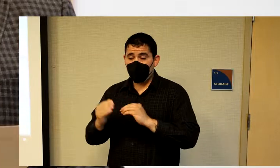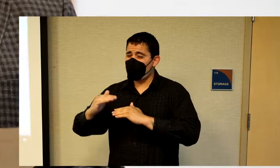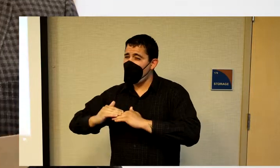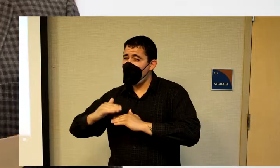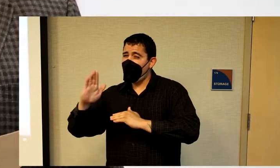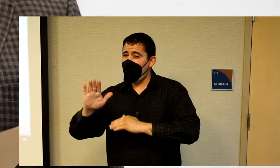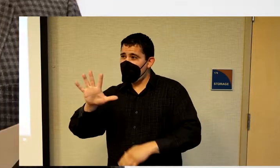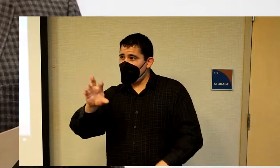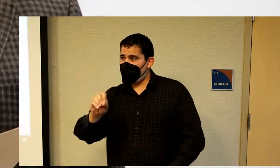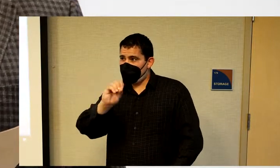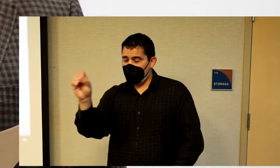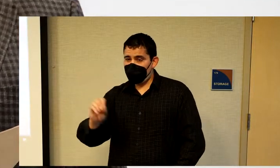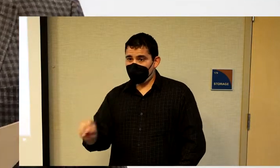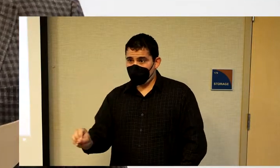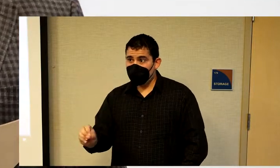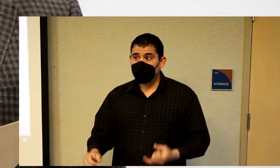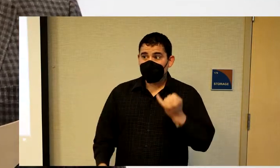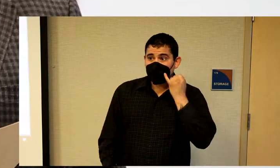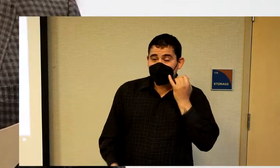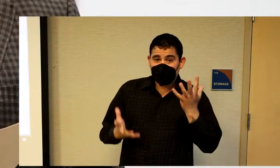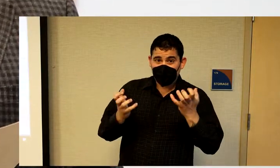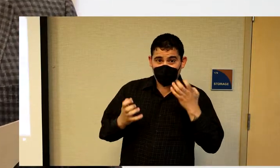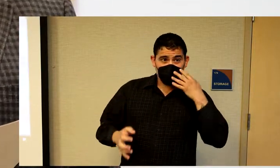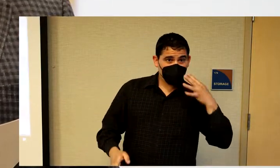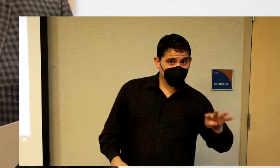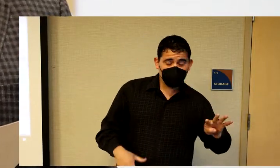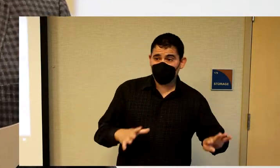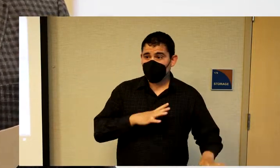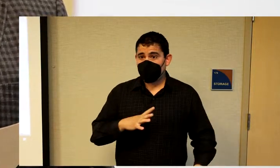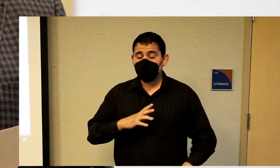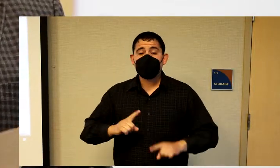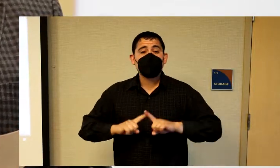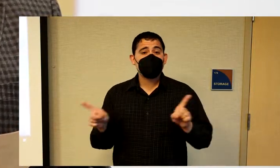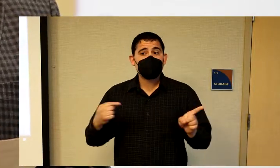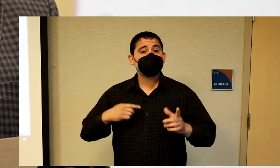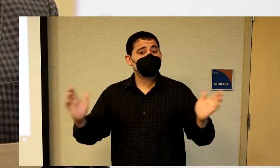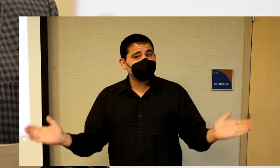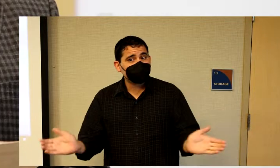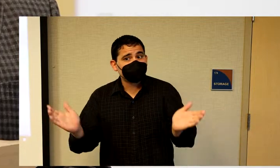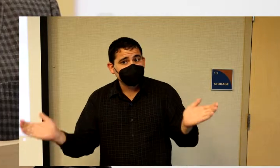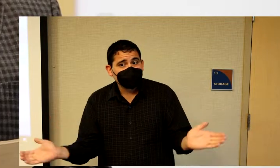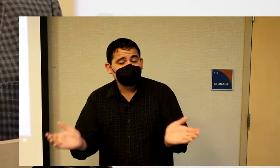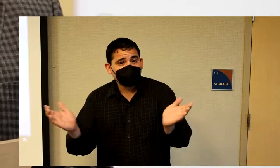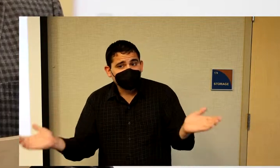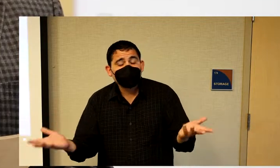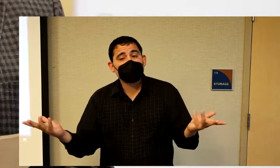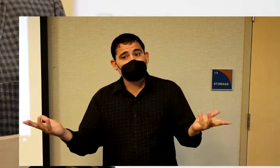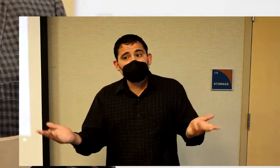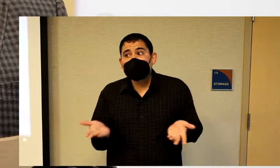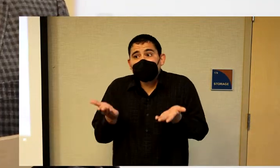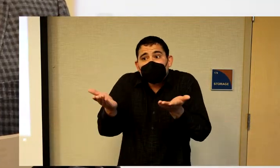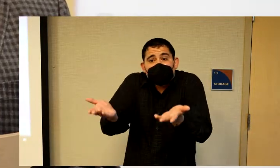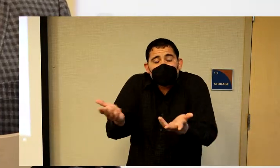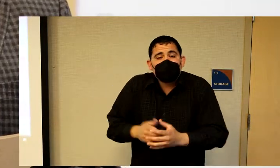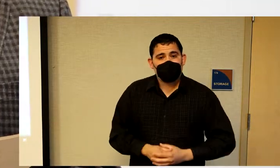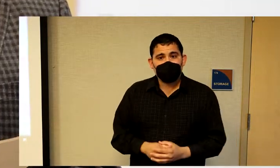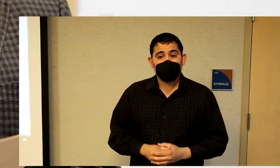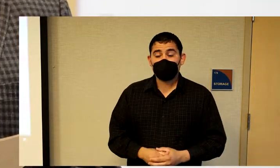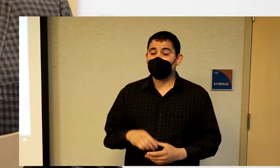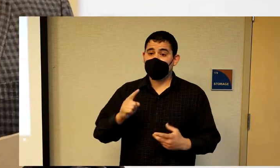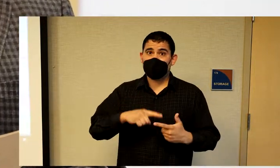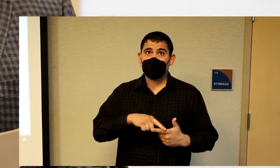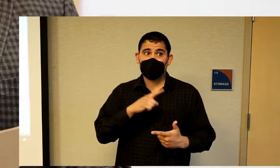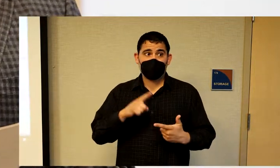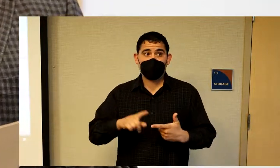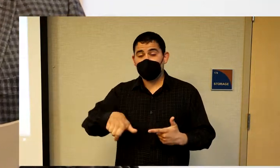and you can choose to ignore that if you have other reasons to go do that, but that would be a strong suggestion in terms of the way that lays out. You have some other options